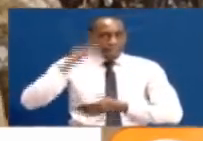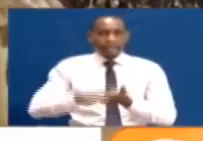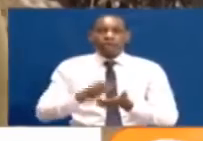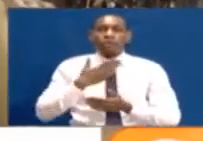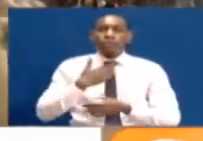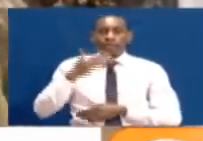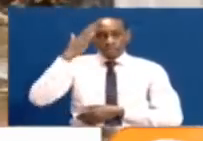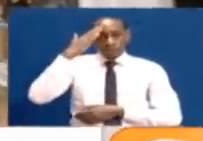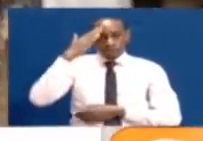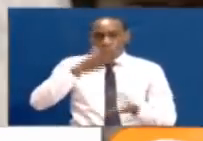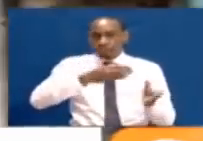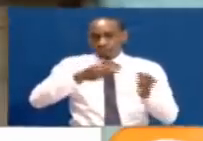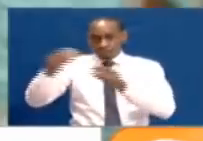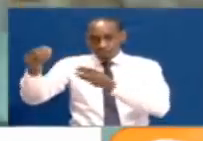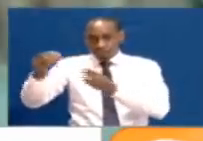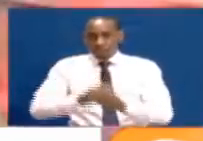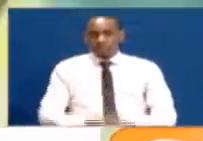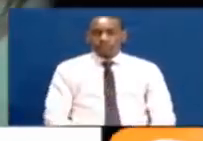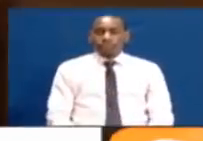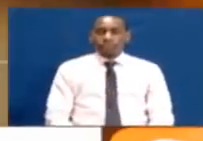out.